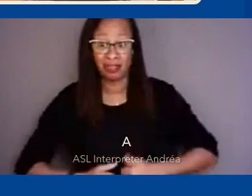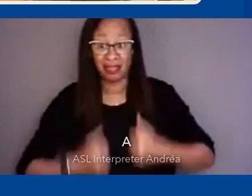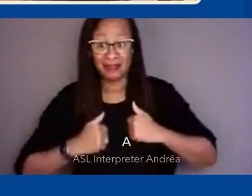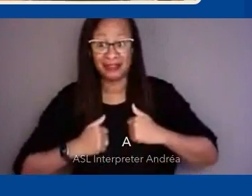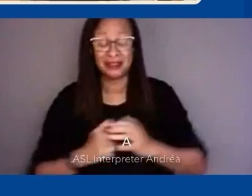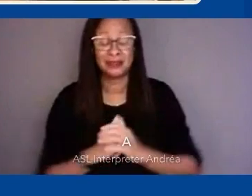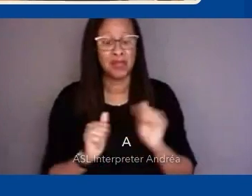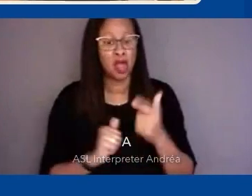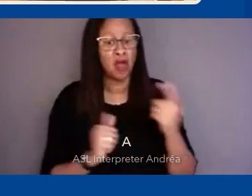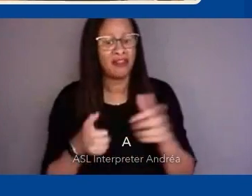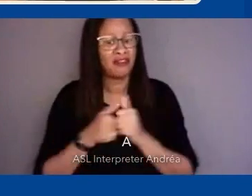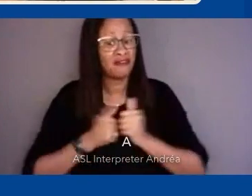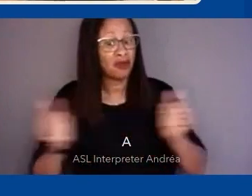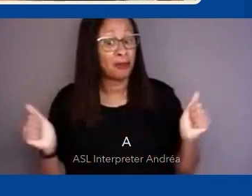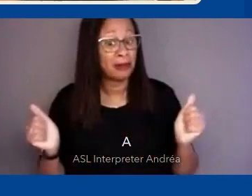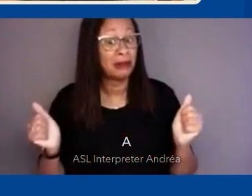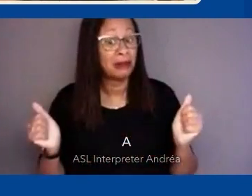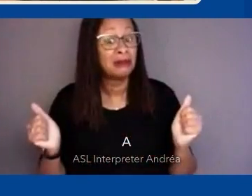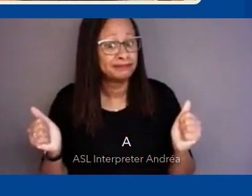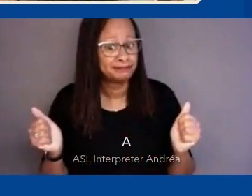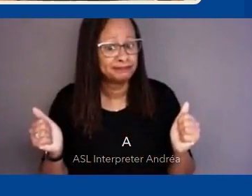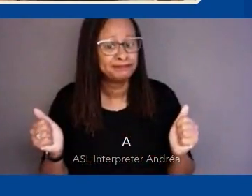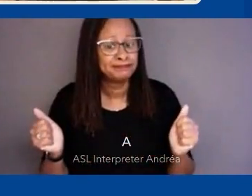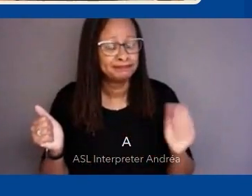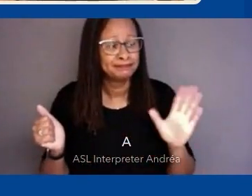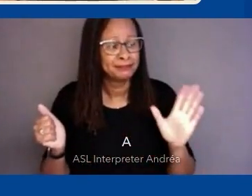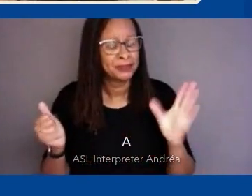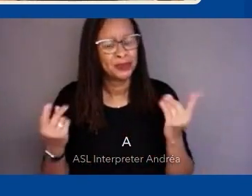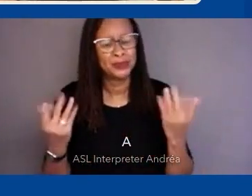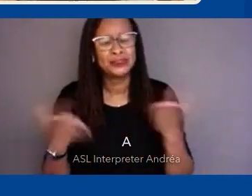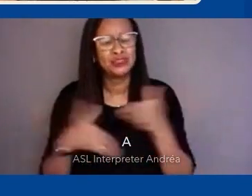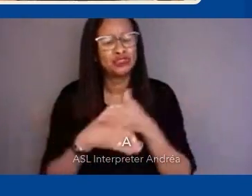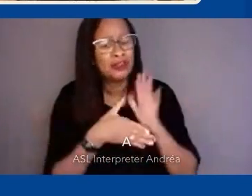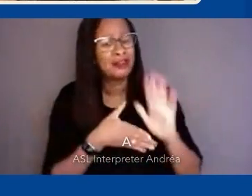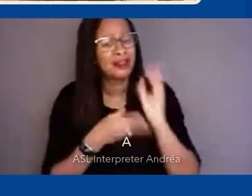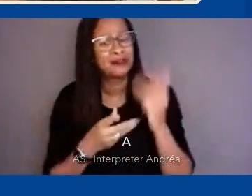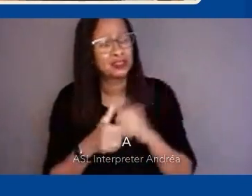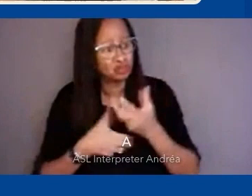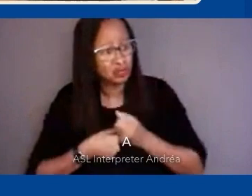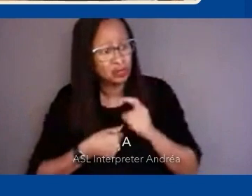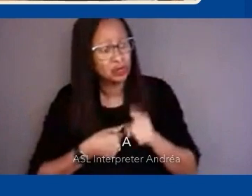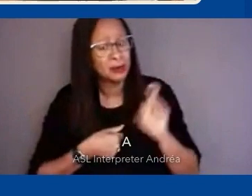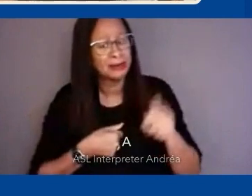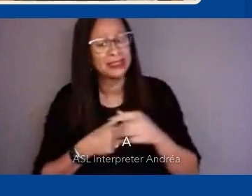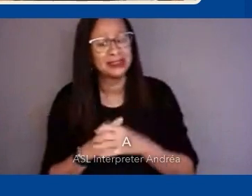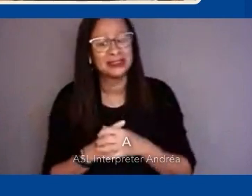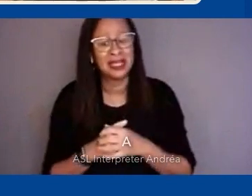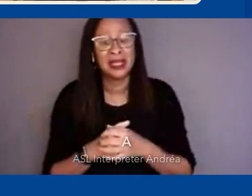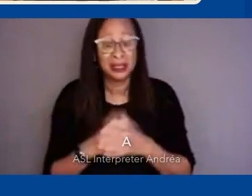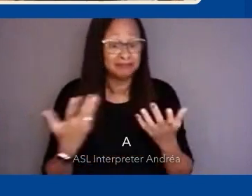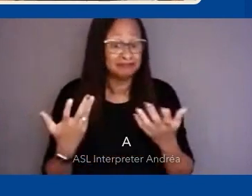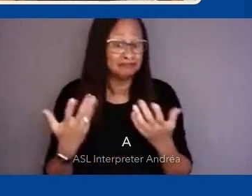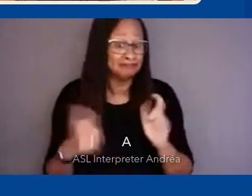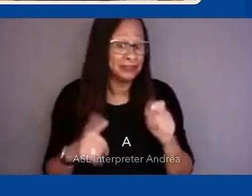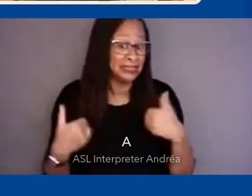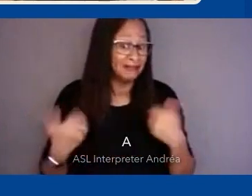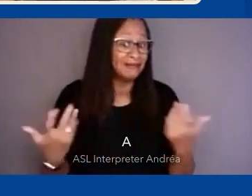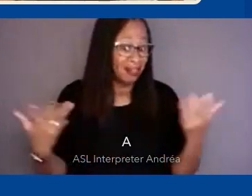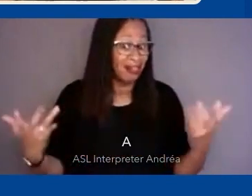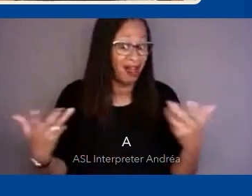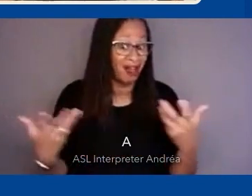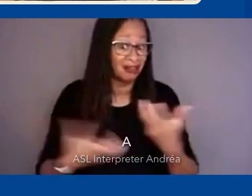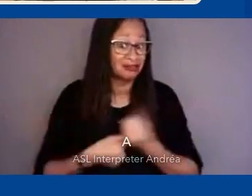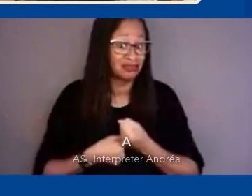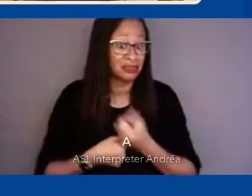of their vulnerabilities that, you know, they're sharing with you. And so it takes an incredible amount of trust, you know, both